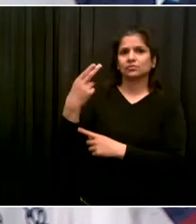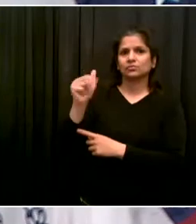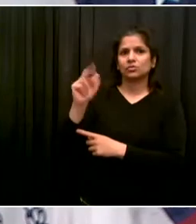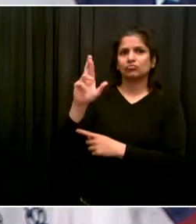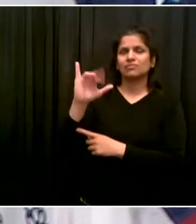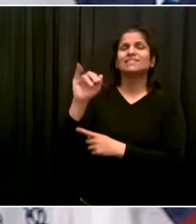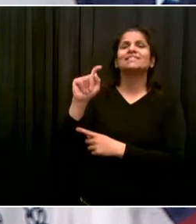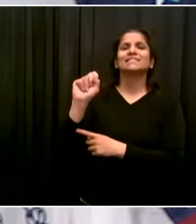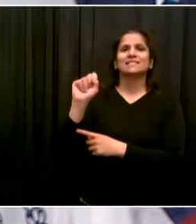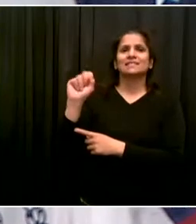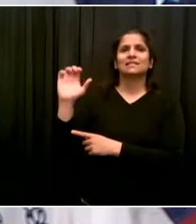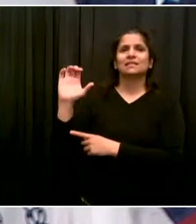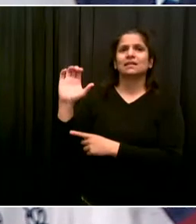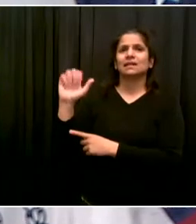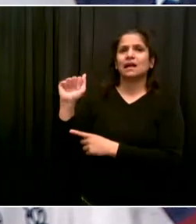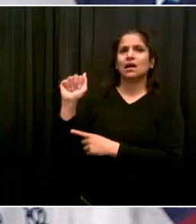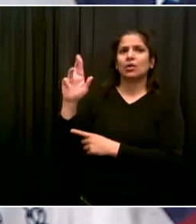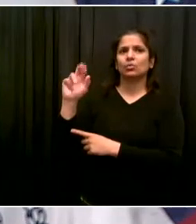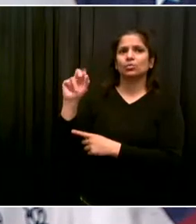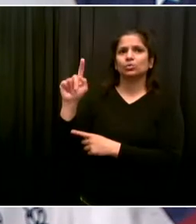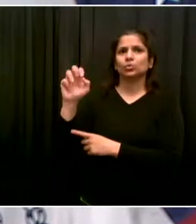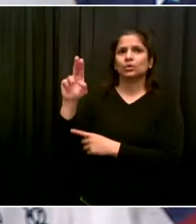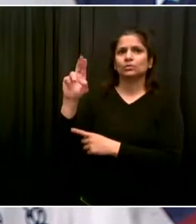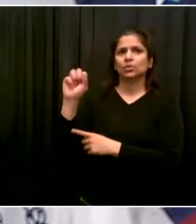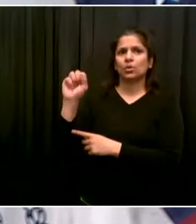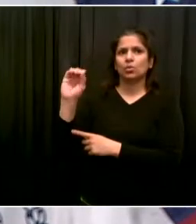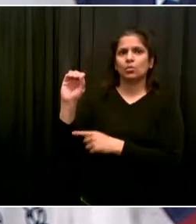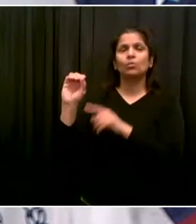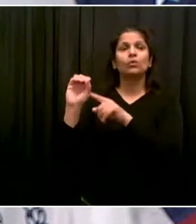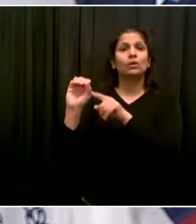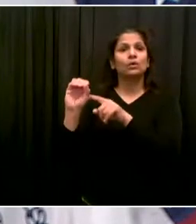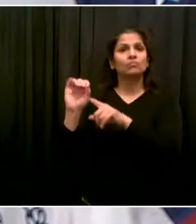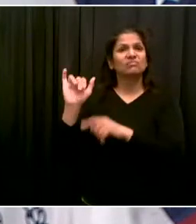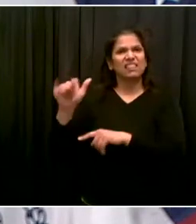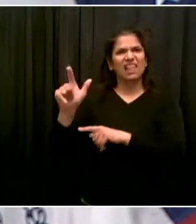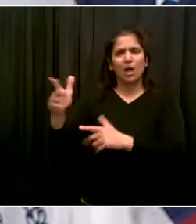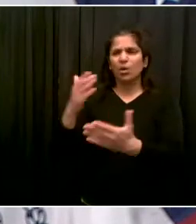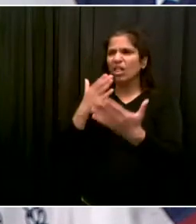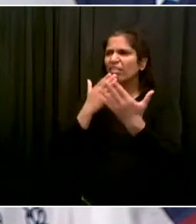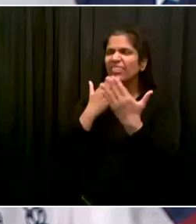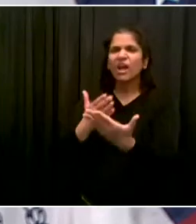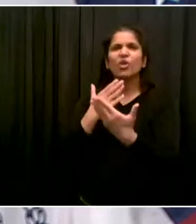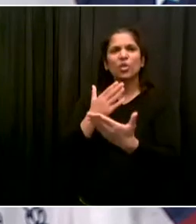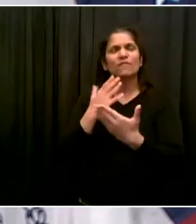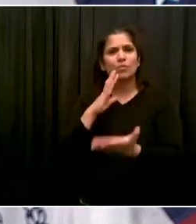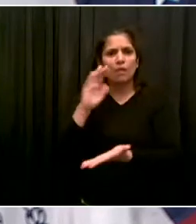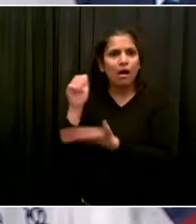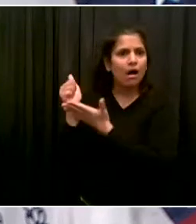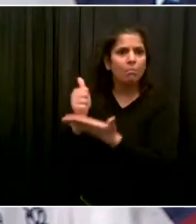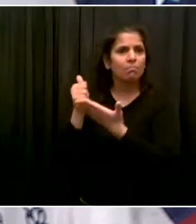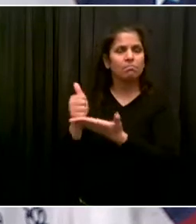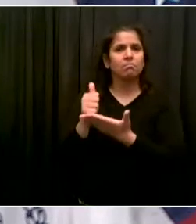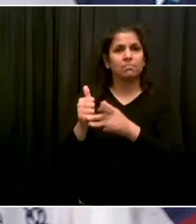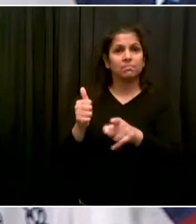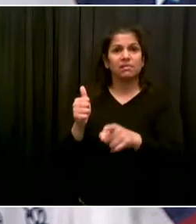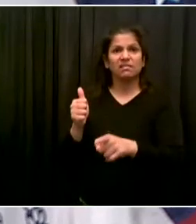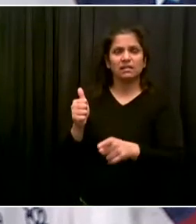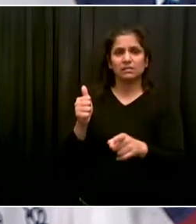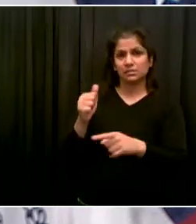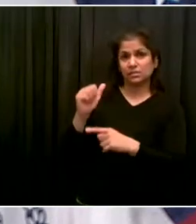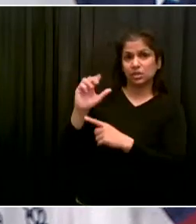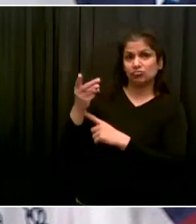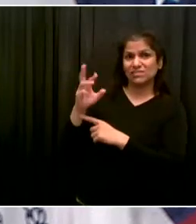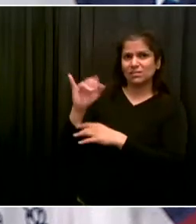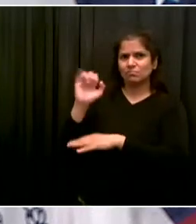in the incredible success over years now of our community school initiative. And Chris is moving on to other pastures. I don't